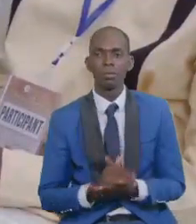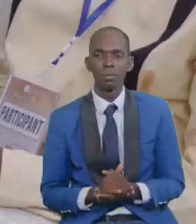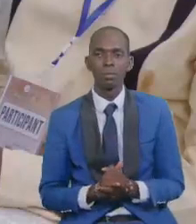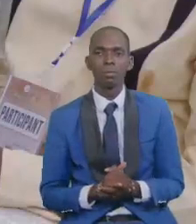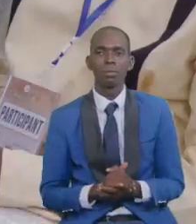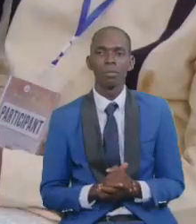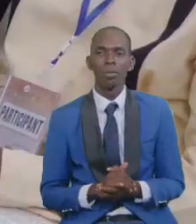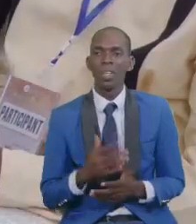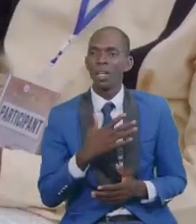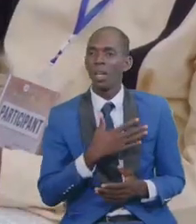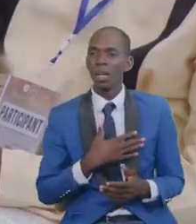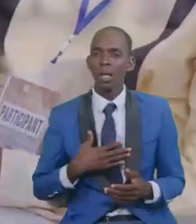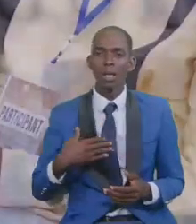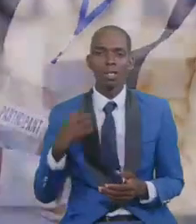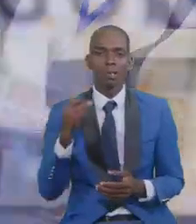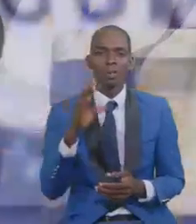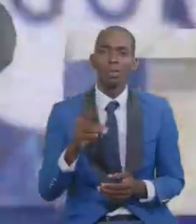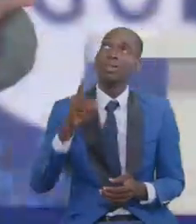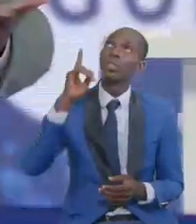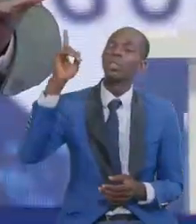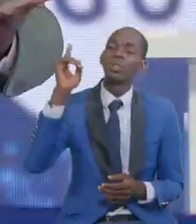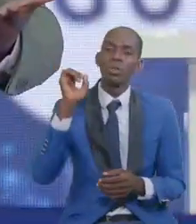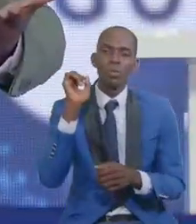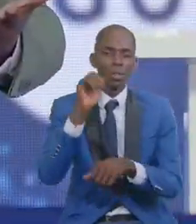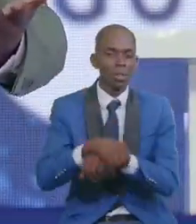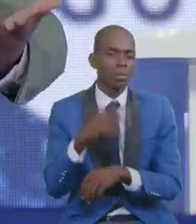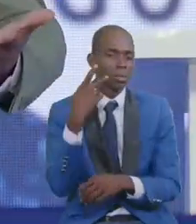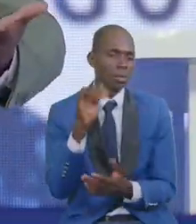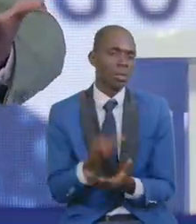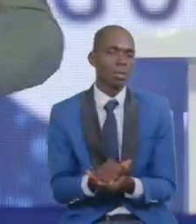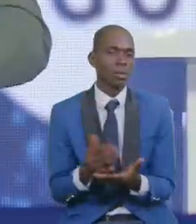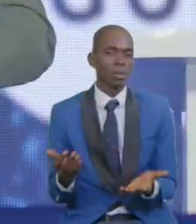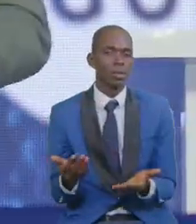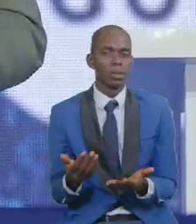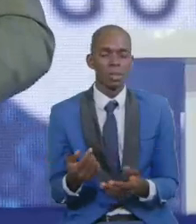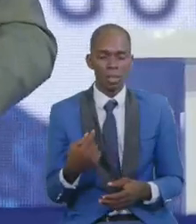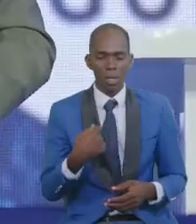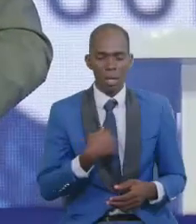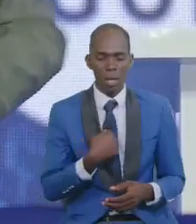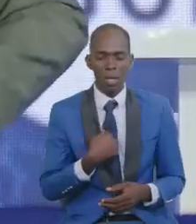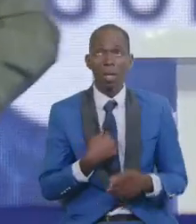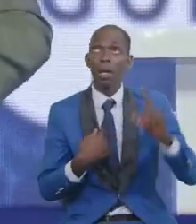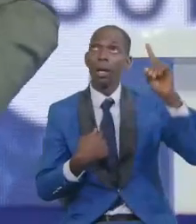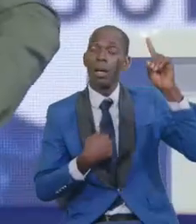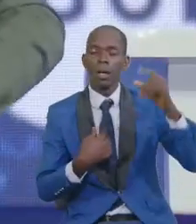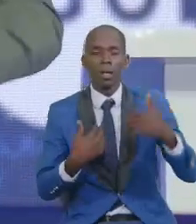And so he overcame. Look at that. Look at that. I have overcome them